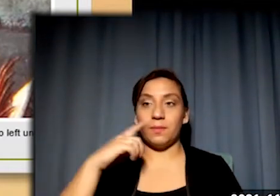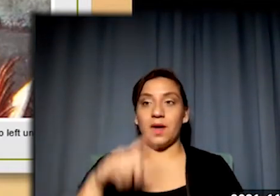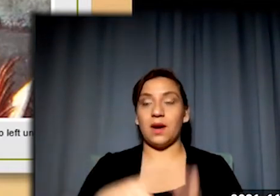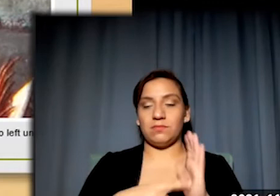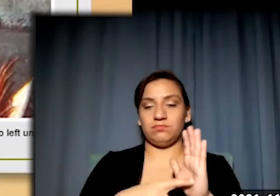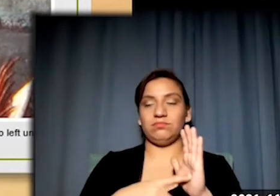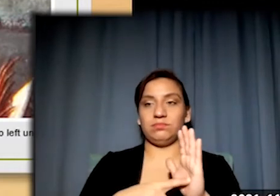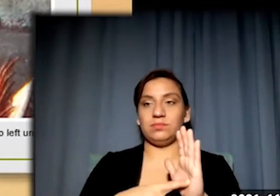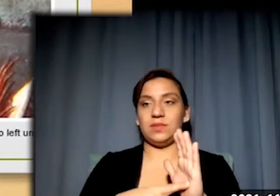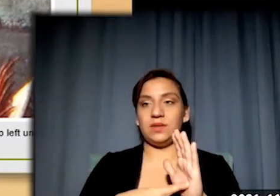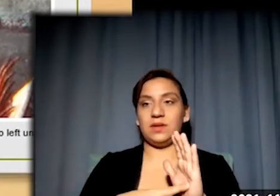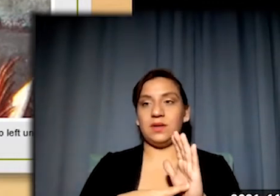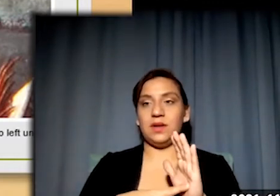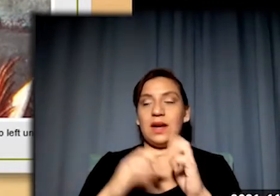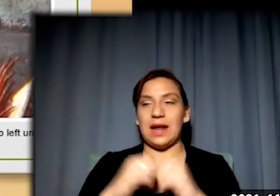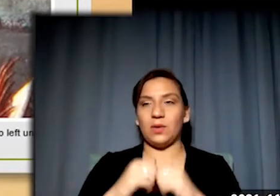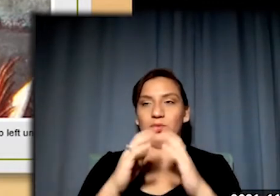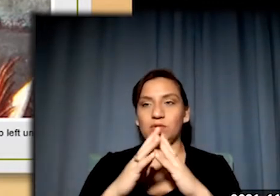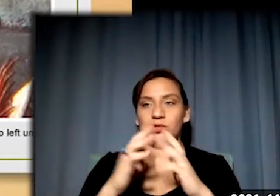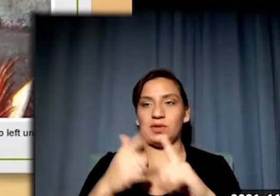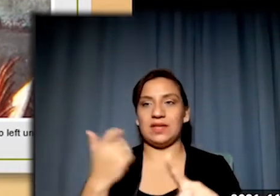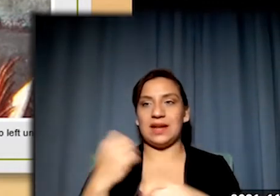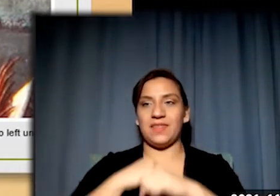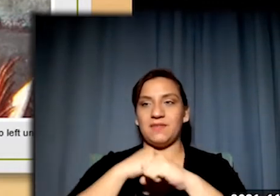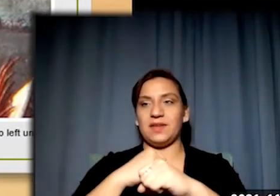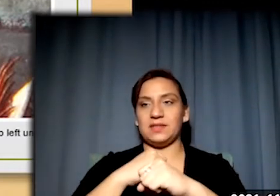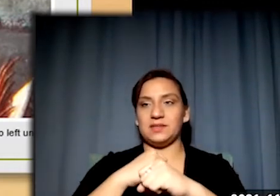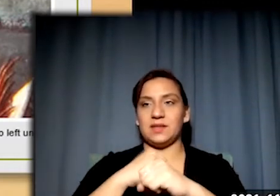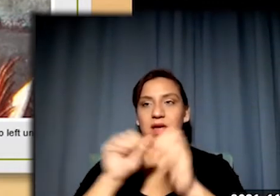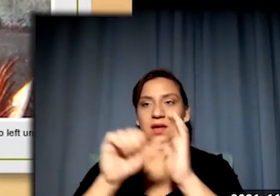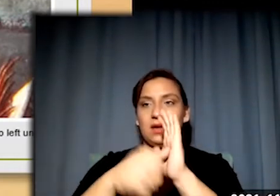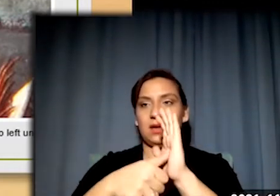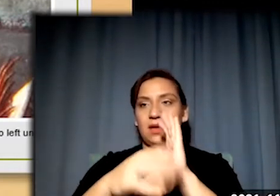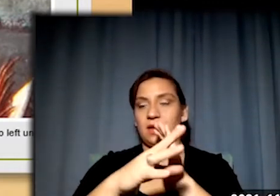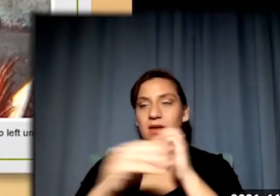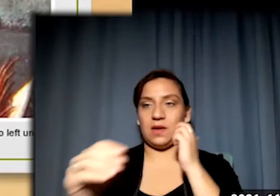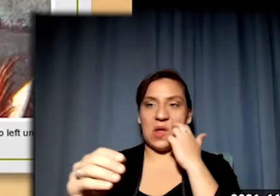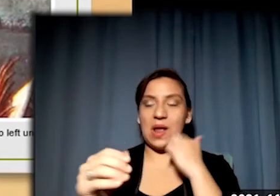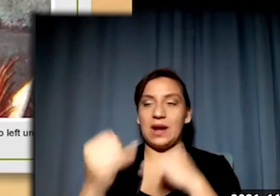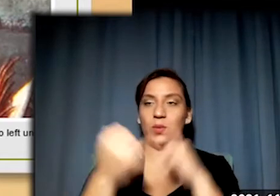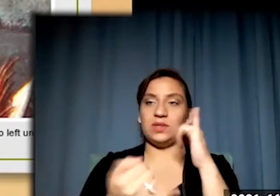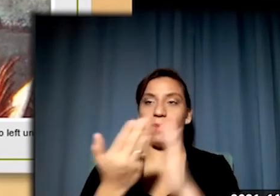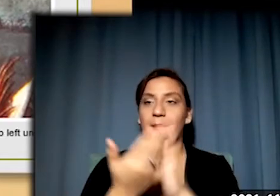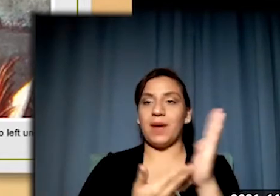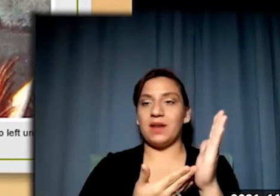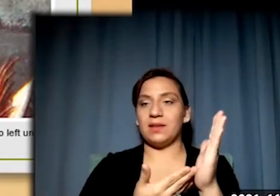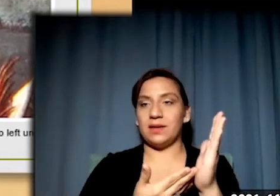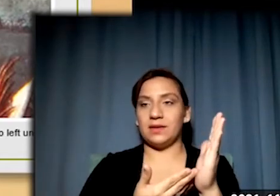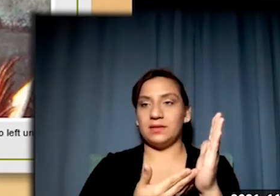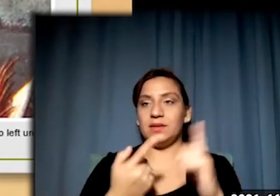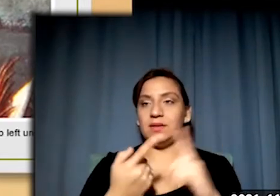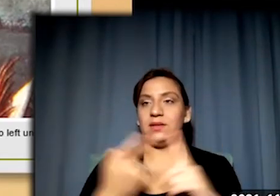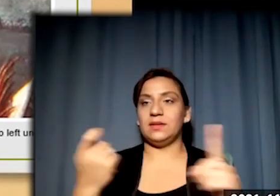quarter of the 19th century, new technological developments of the Second Industrial Revolution generated changes